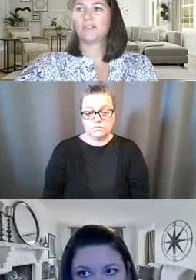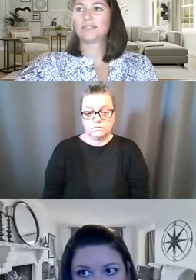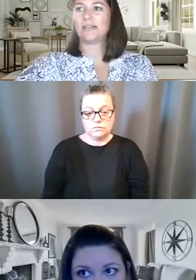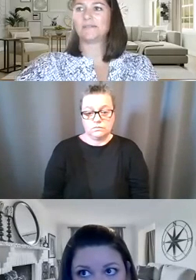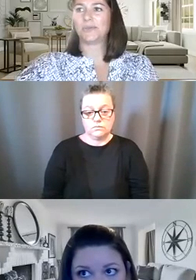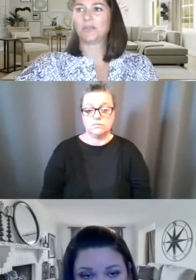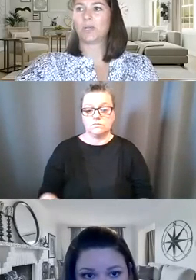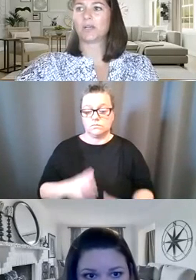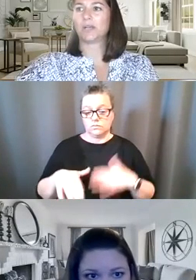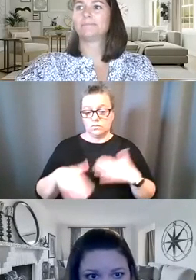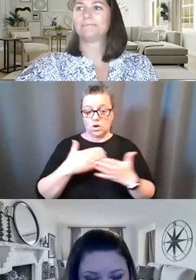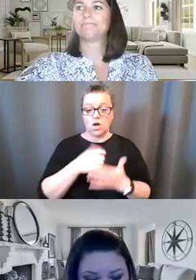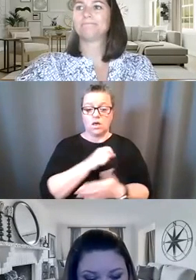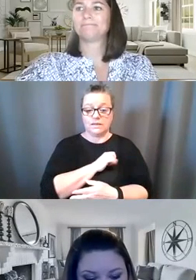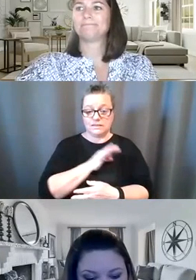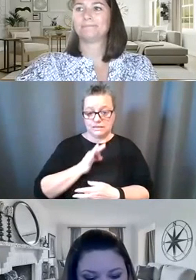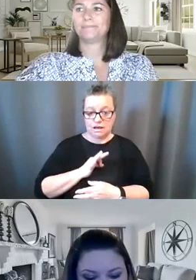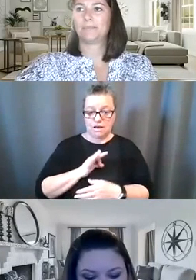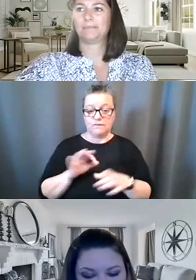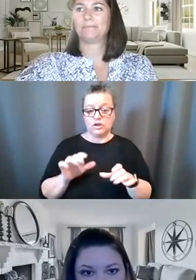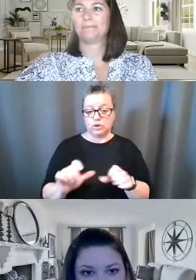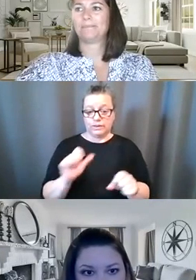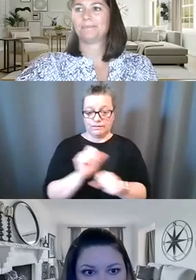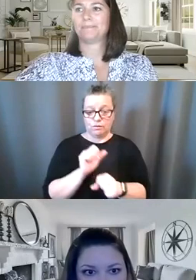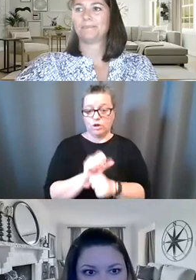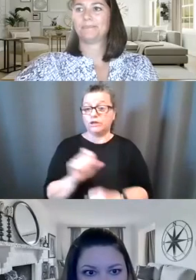All the staff doing the work. Yep.